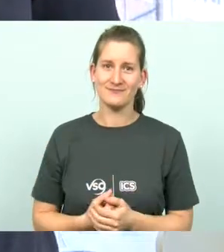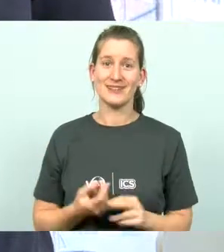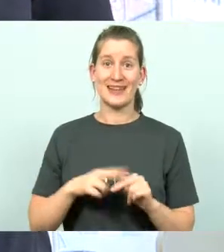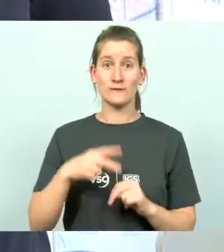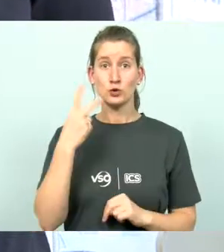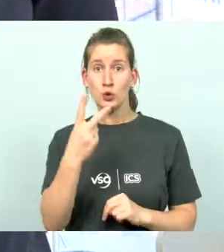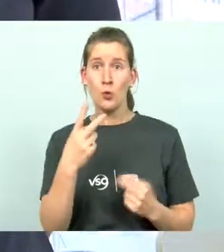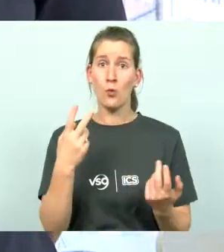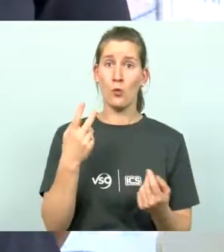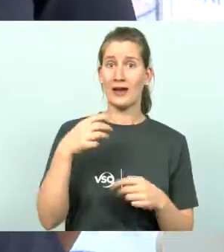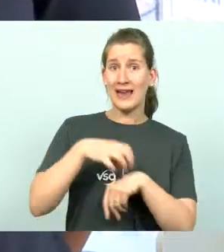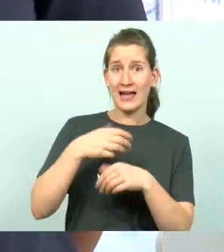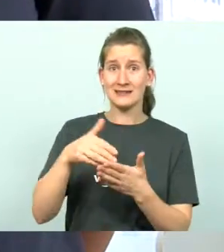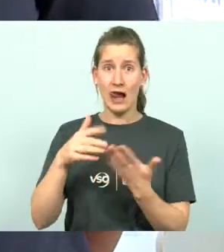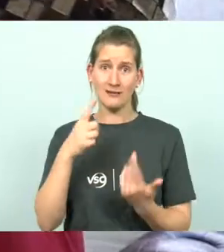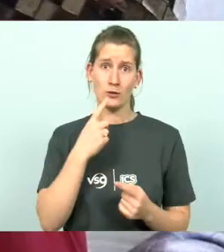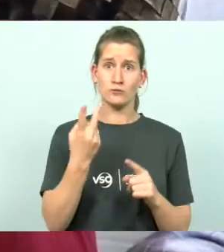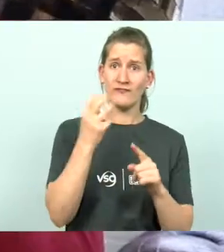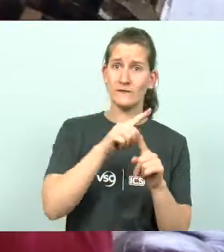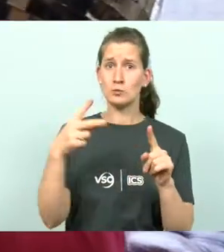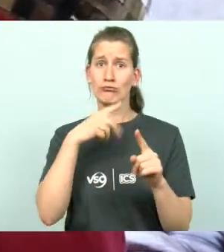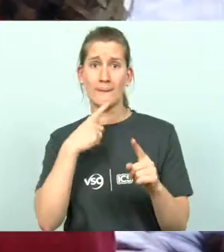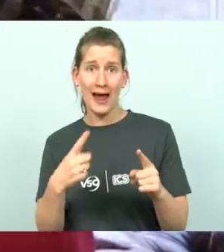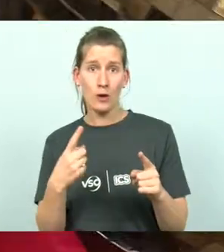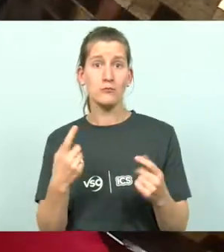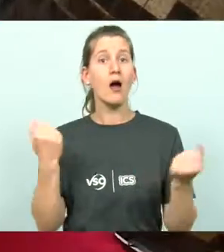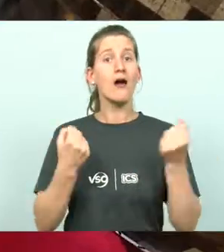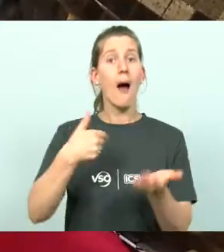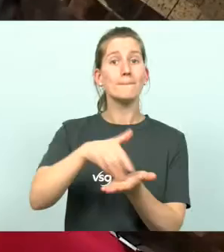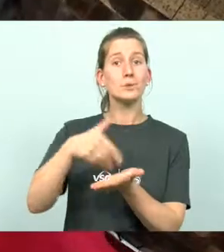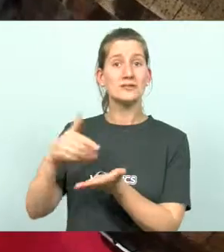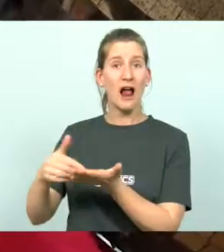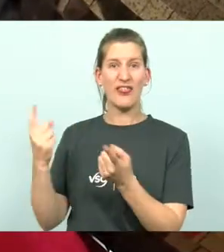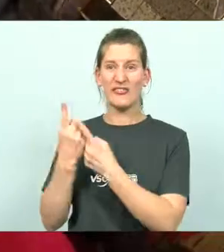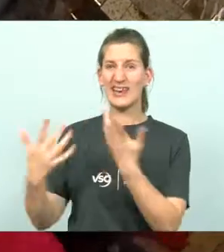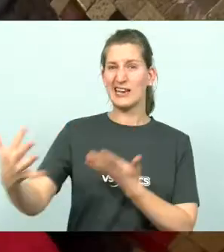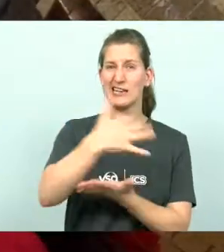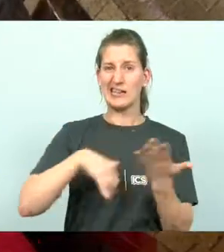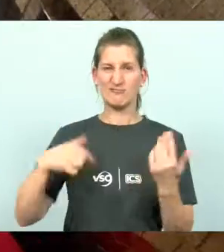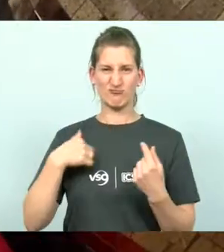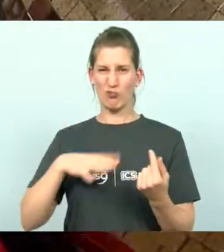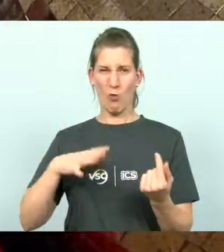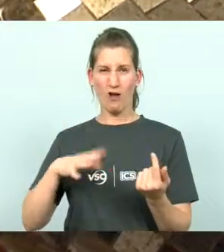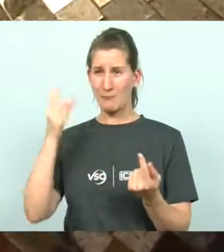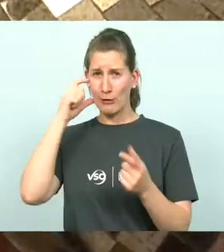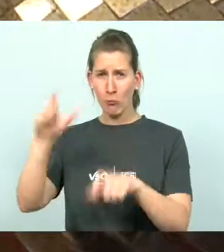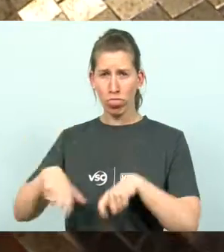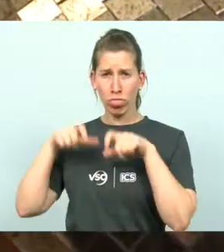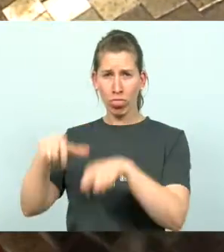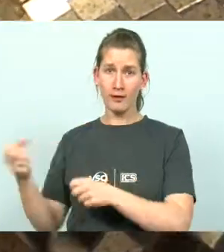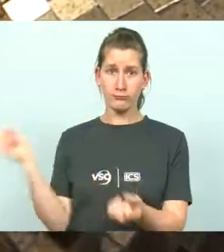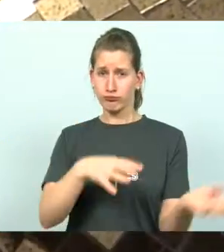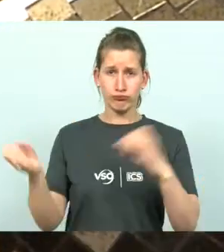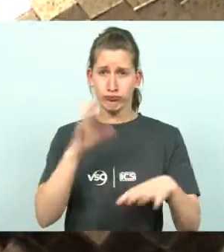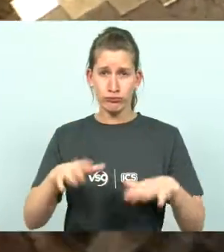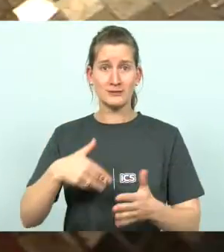of these to raise at least £50 to £100. Car boot sales. Collect up unwanted stuff from friends and family and do a clear out of your room. You're not going to be there for 3